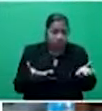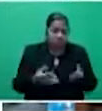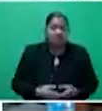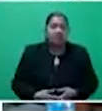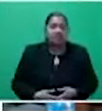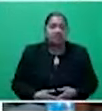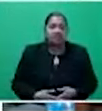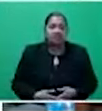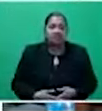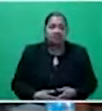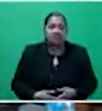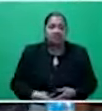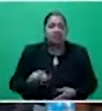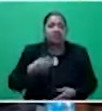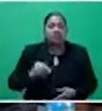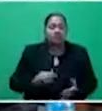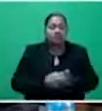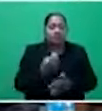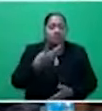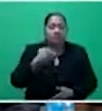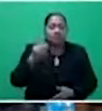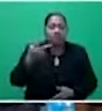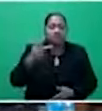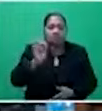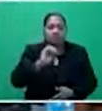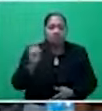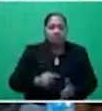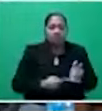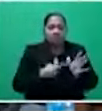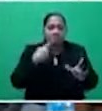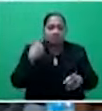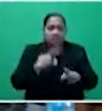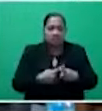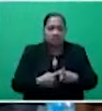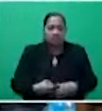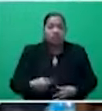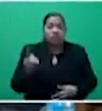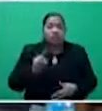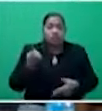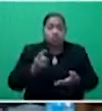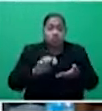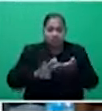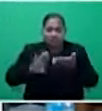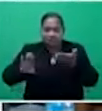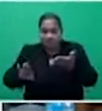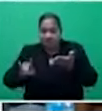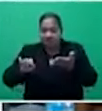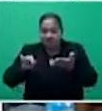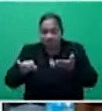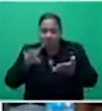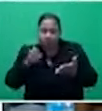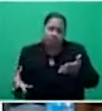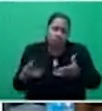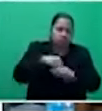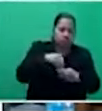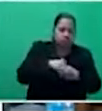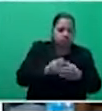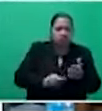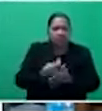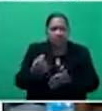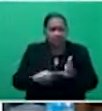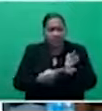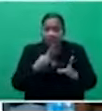pay 28% tax. Those who are even exempt will pay tax. And we also want all foreign companies to know